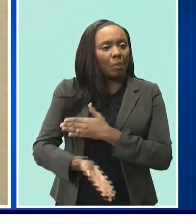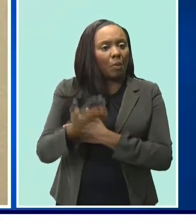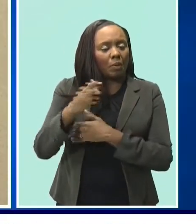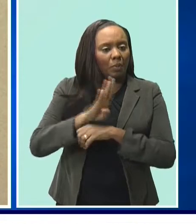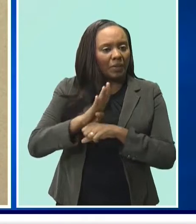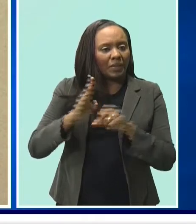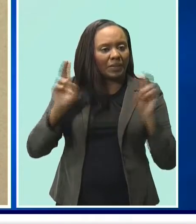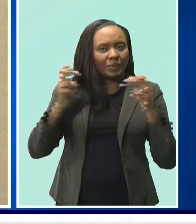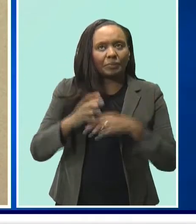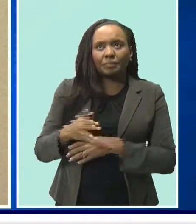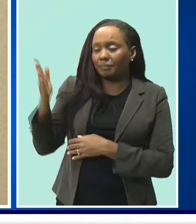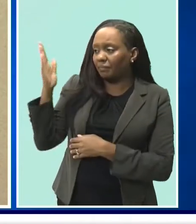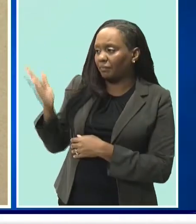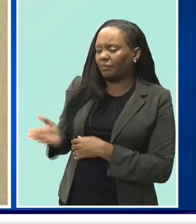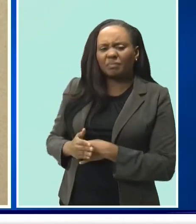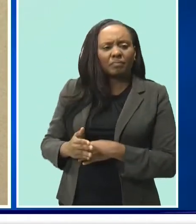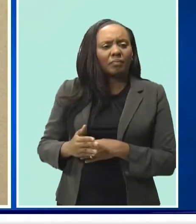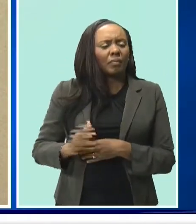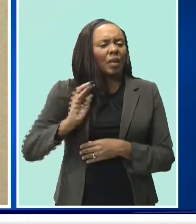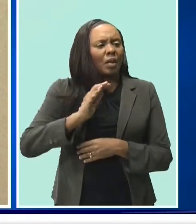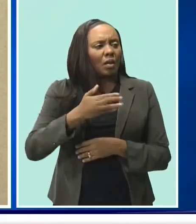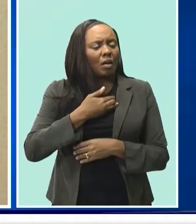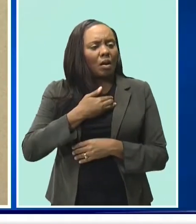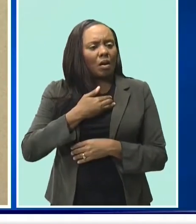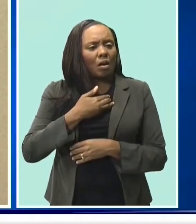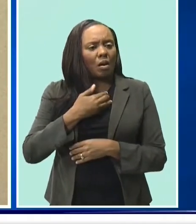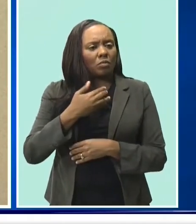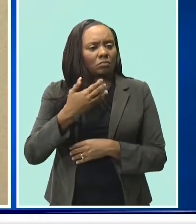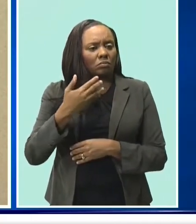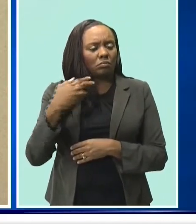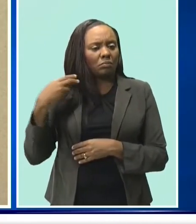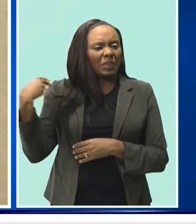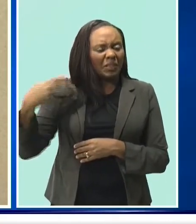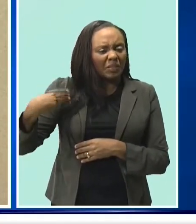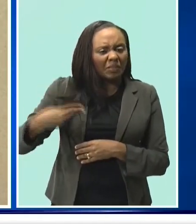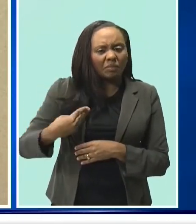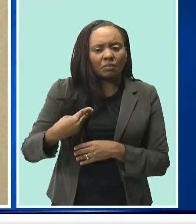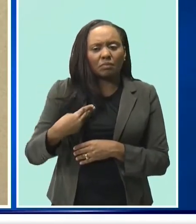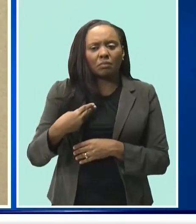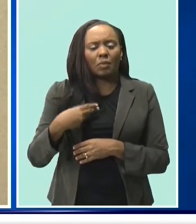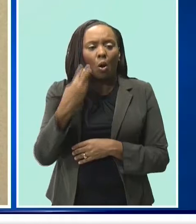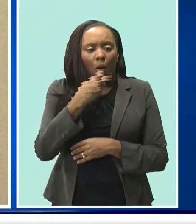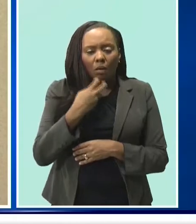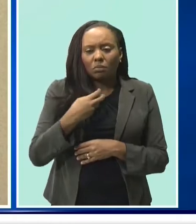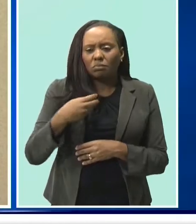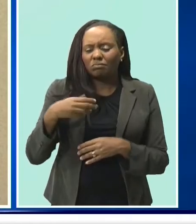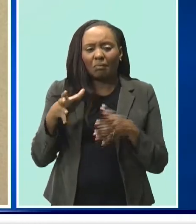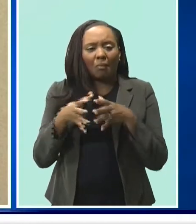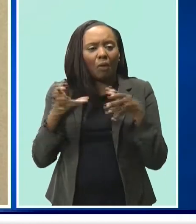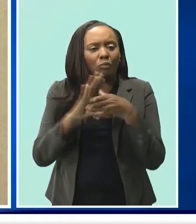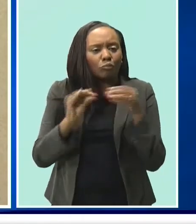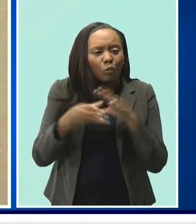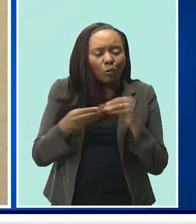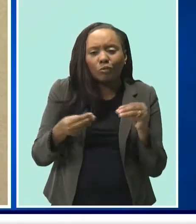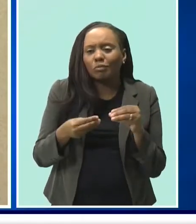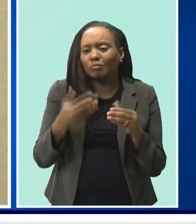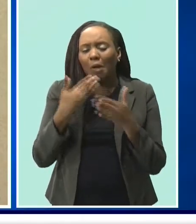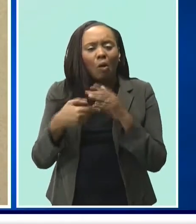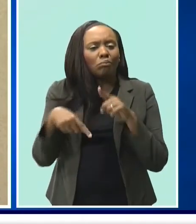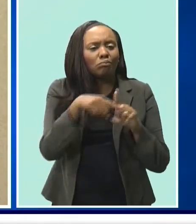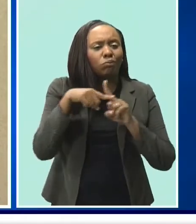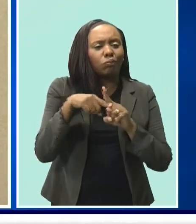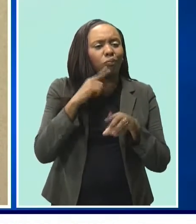And so the reality is, I want to advise all Barbadians, do not let your guard down. whether it be on the